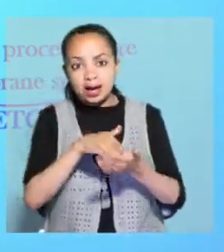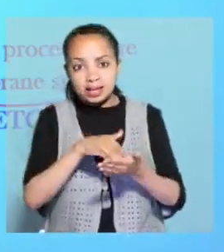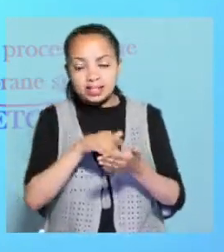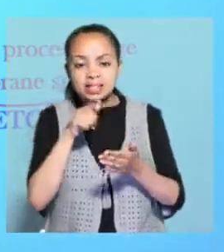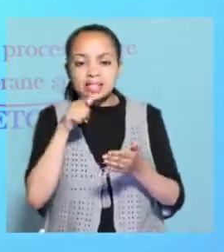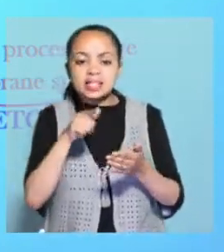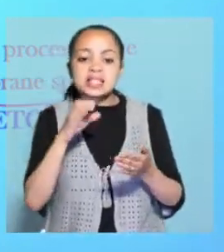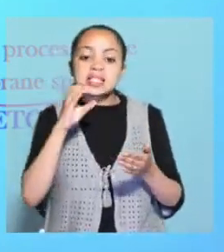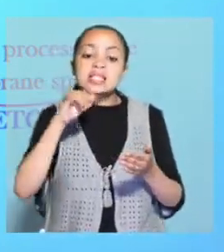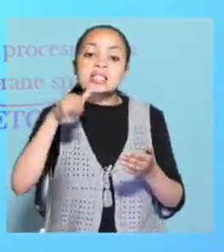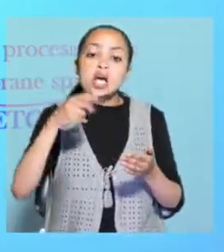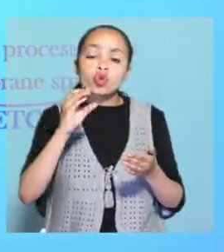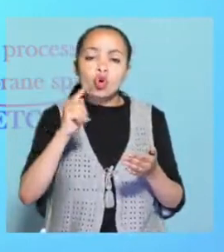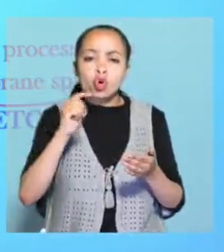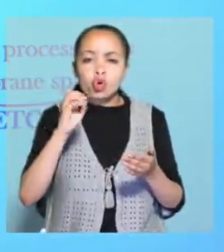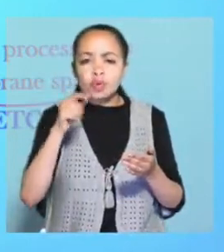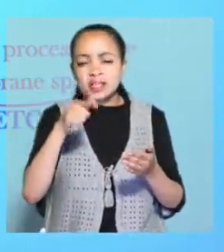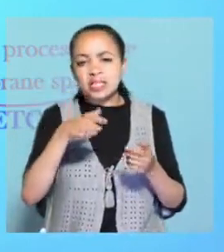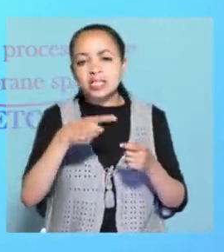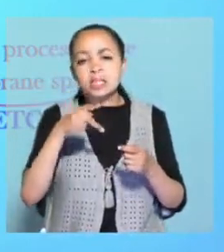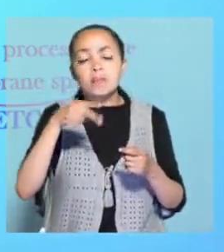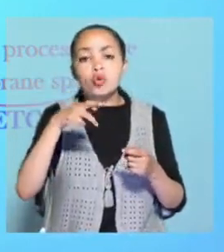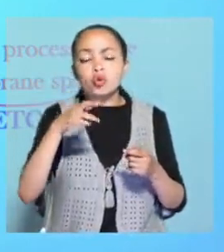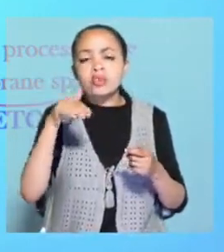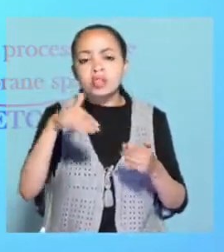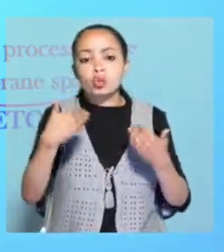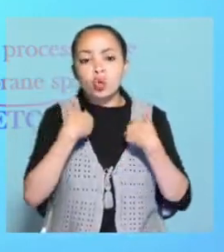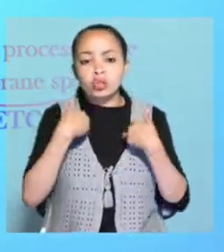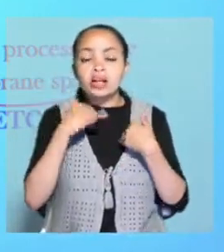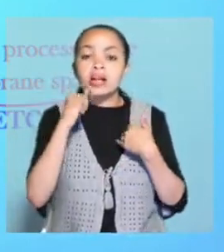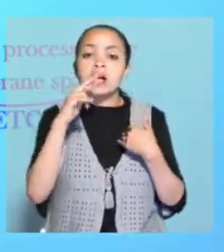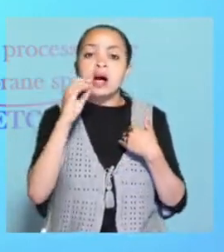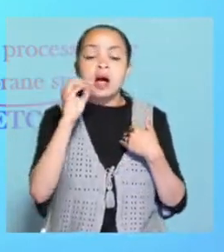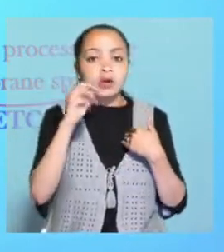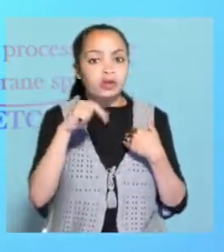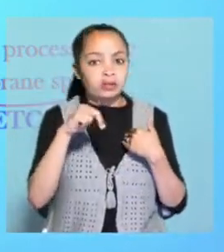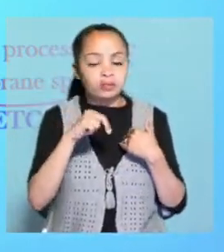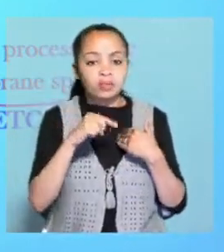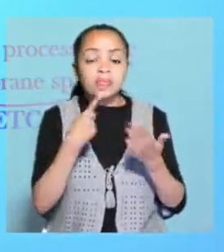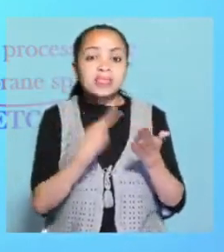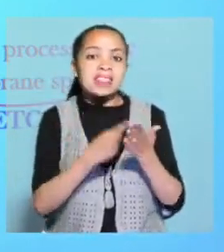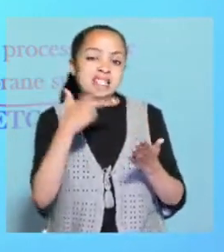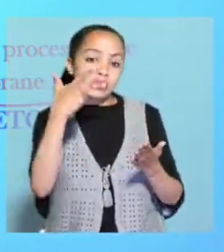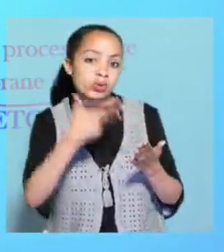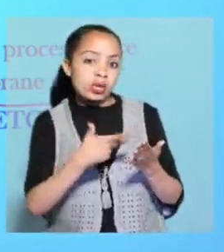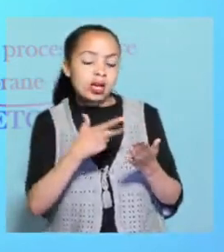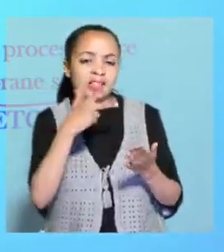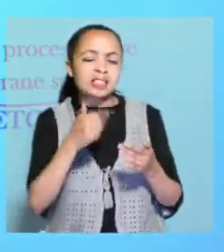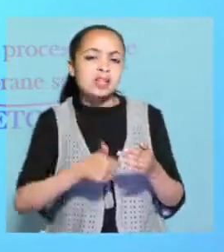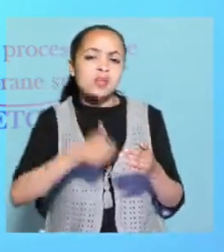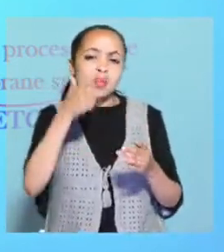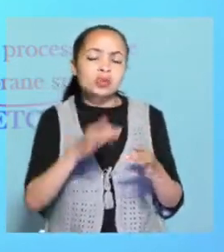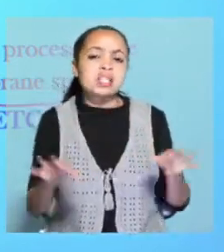a cytochrome again, which is a proton that contain iron. These 3 are the 3